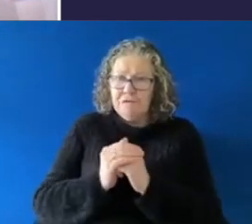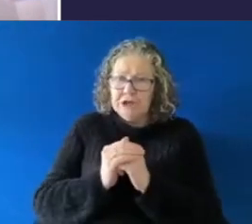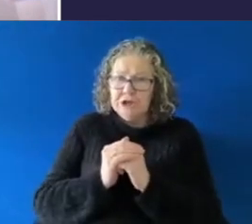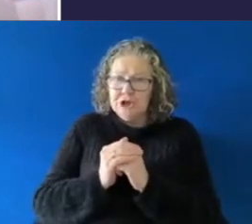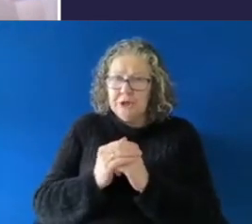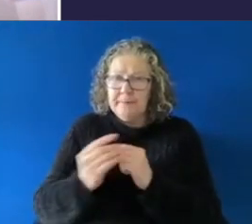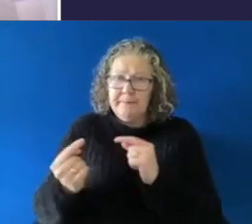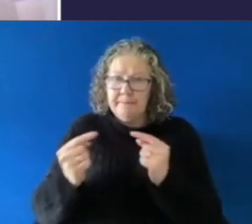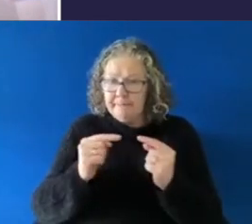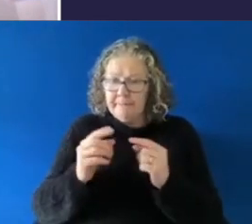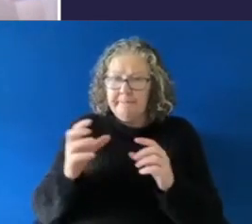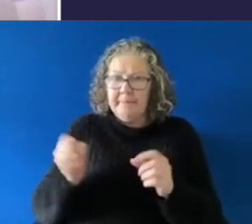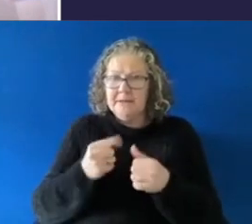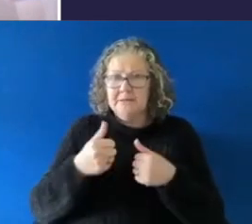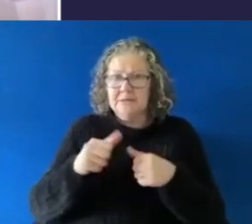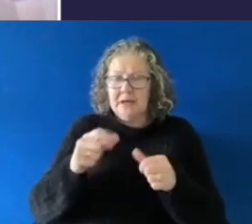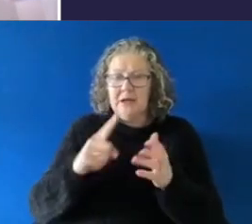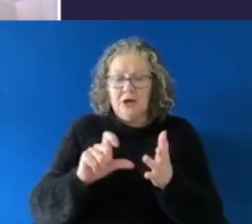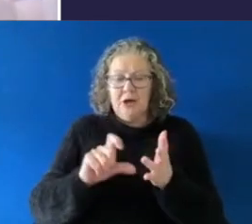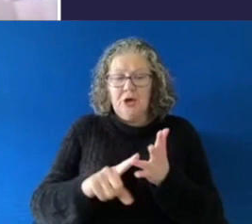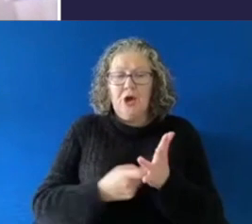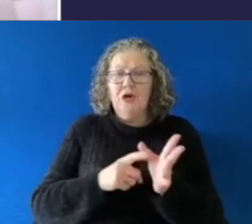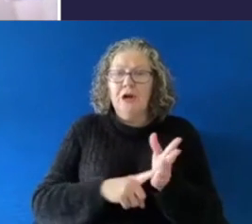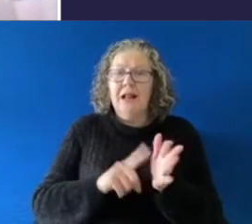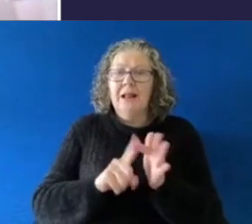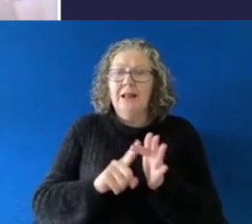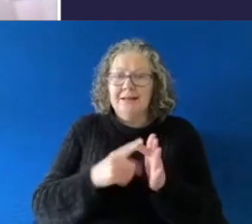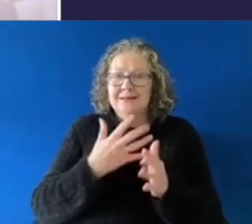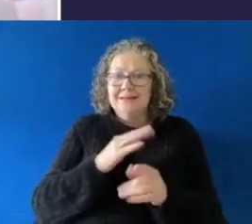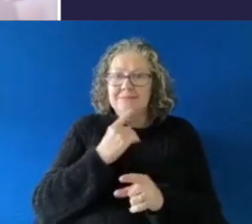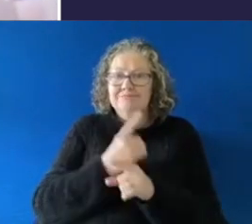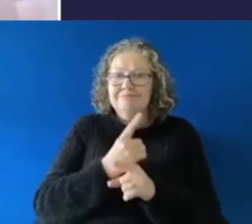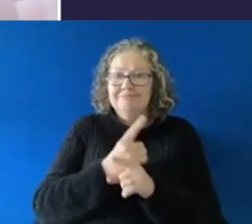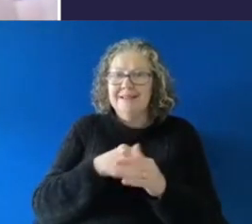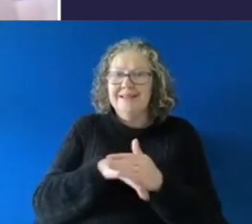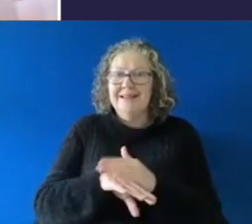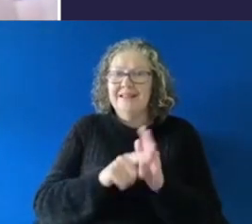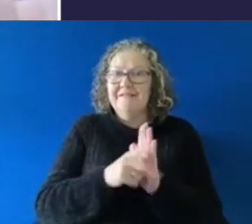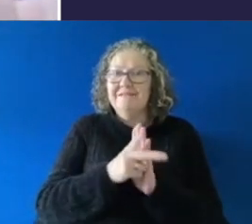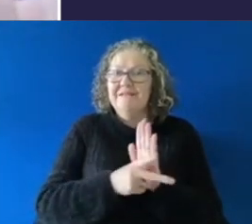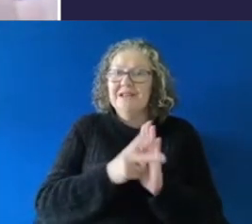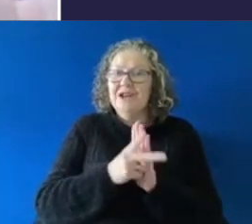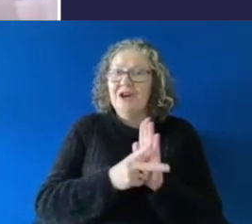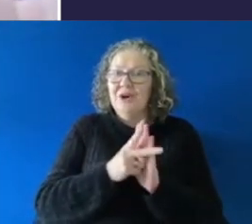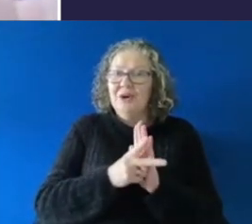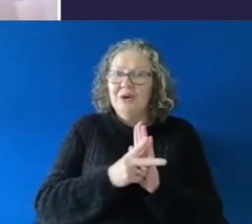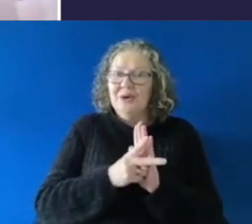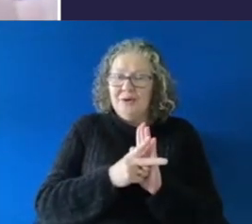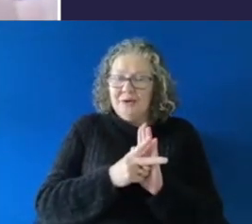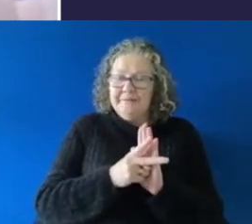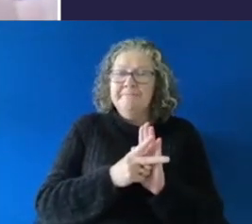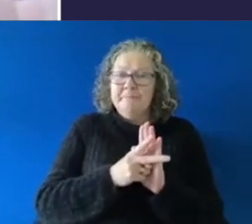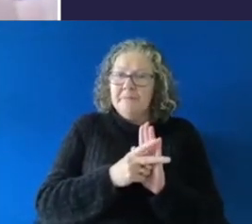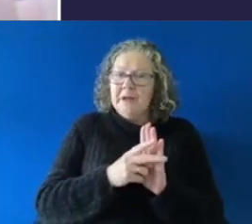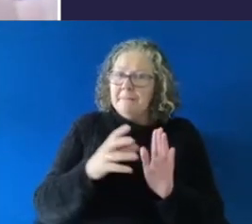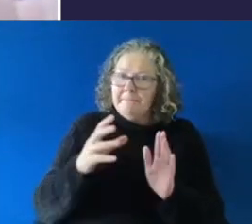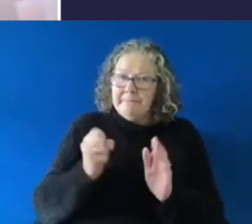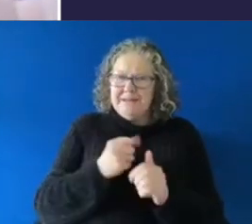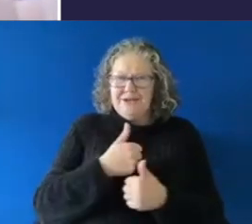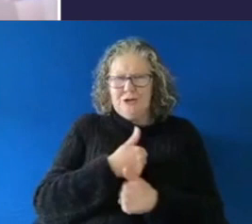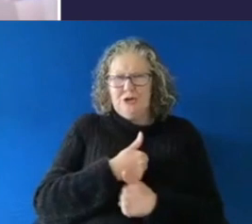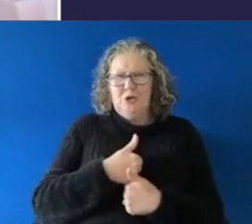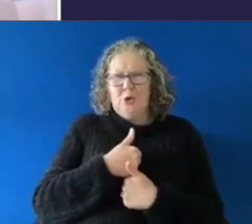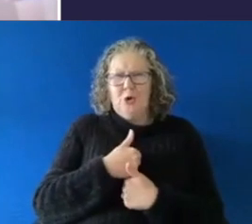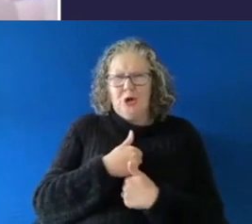house. And Coralie actually mentioned that in the video, that you've got to enjoy each other's company for